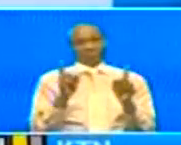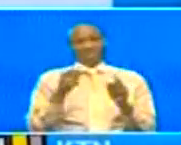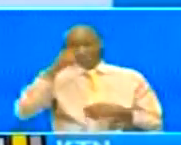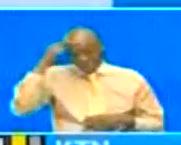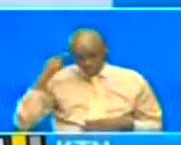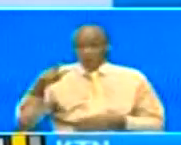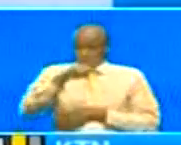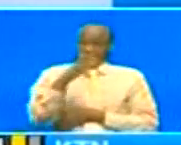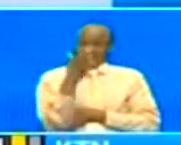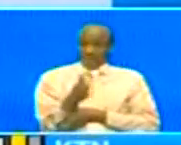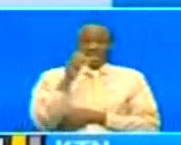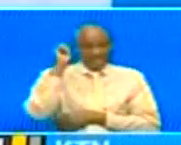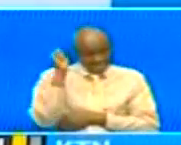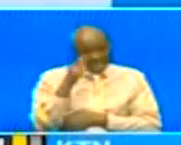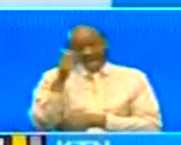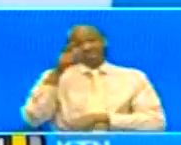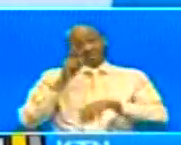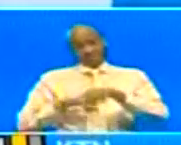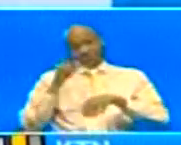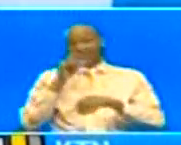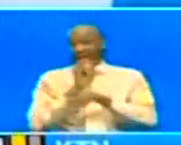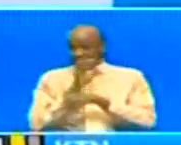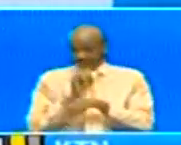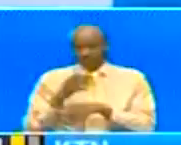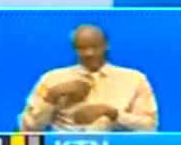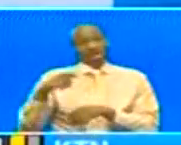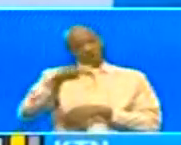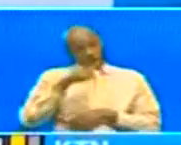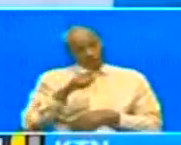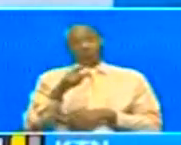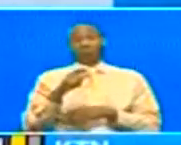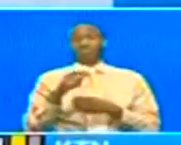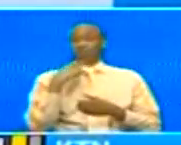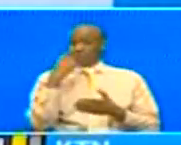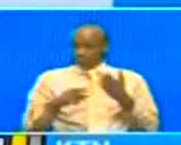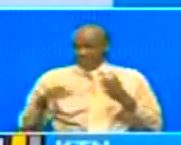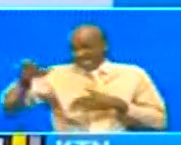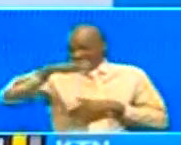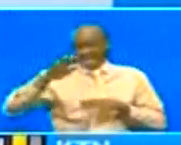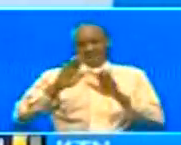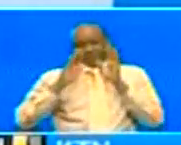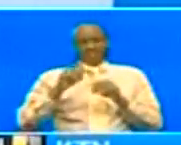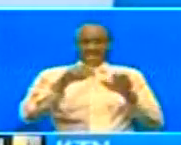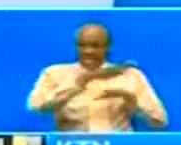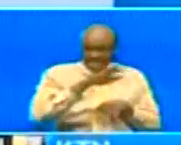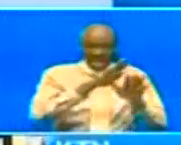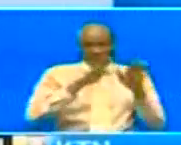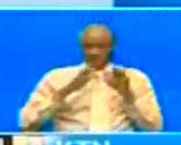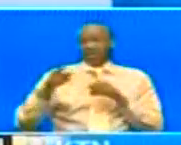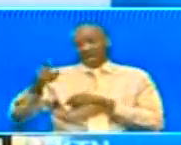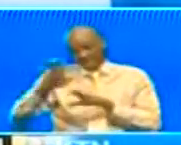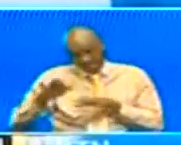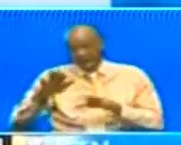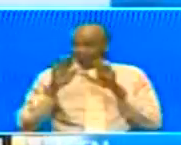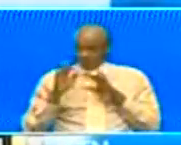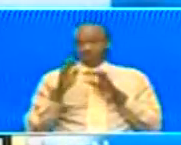even locally, Kenyans sometimes are advised by local authorities on the areas to avoid in case of security